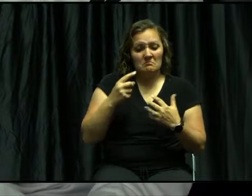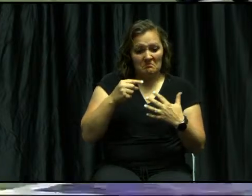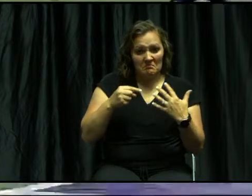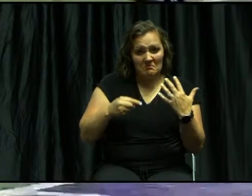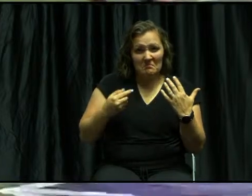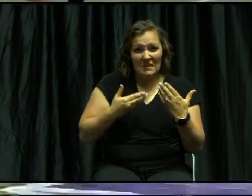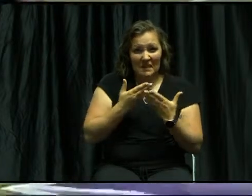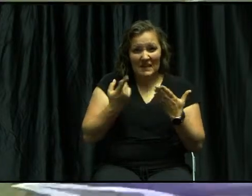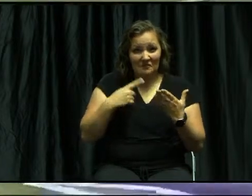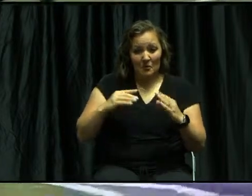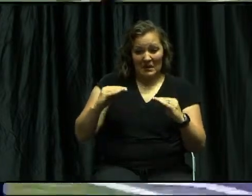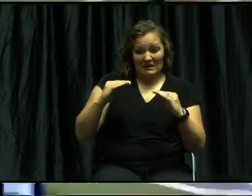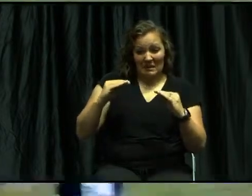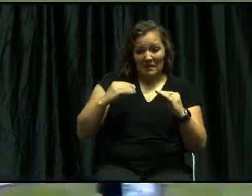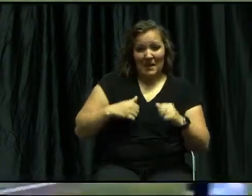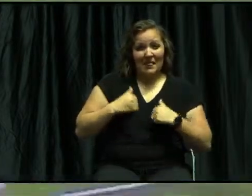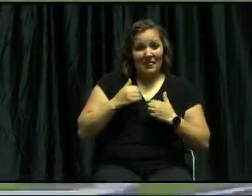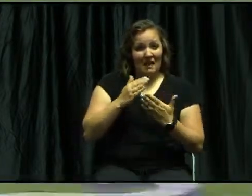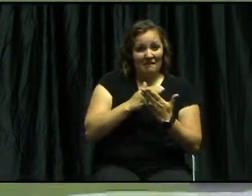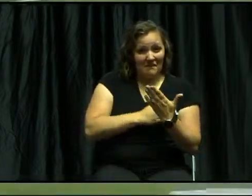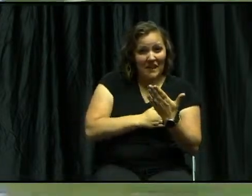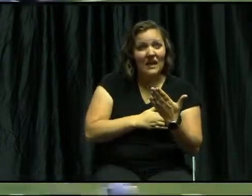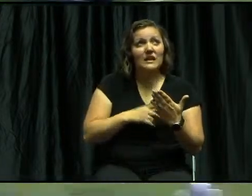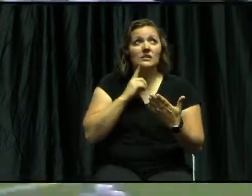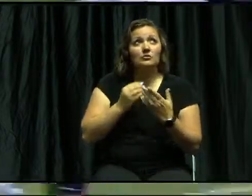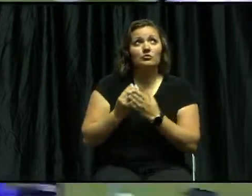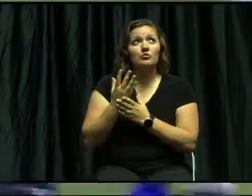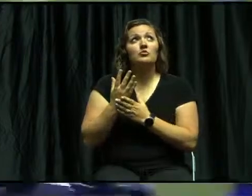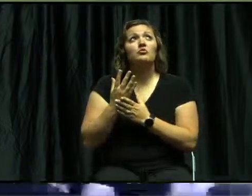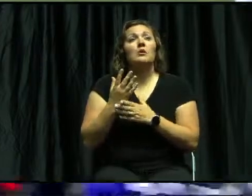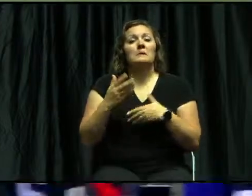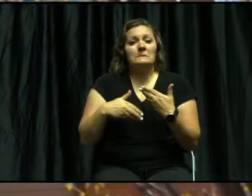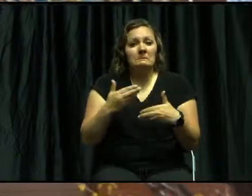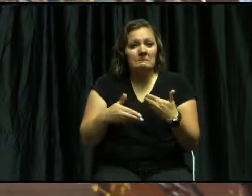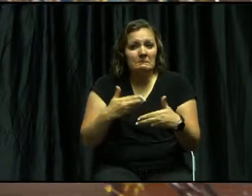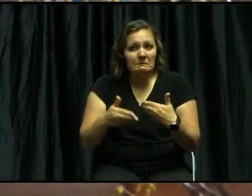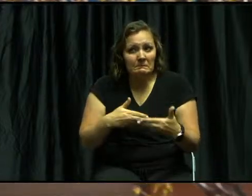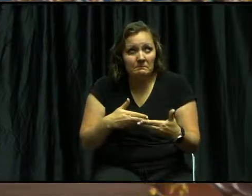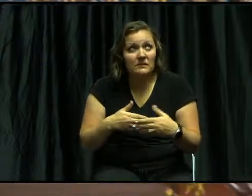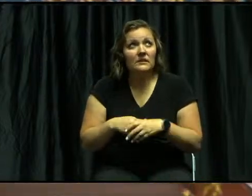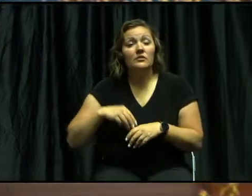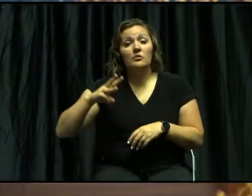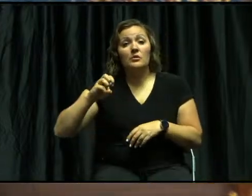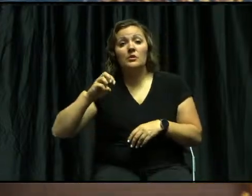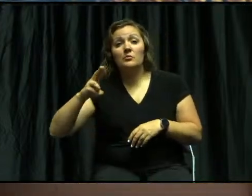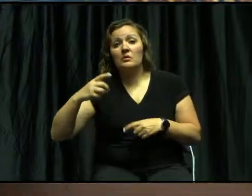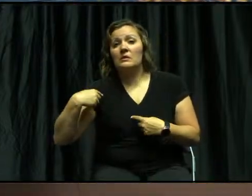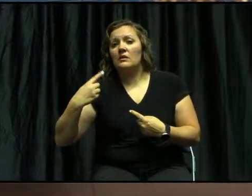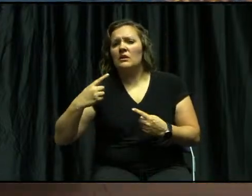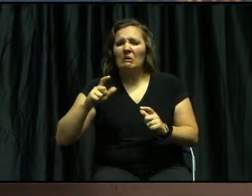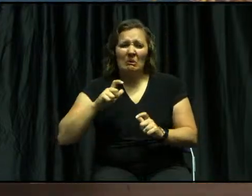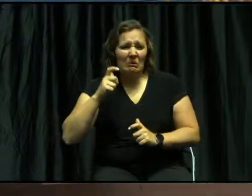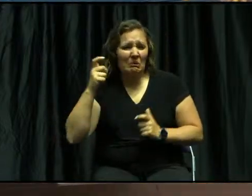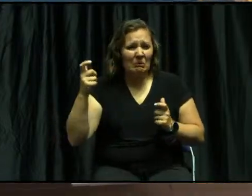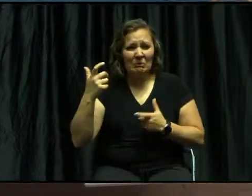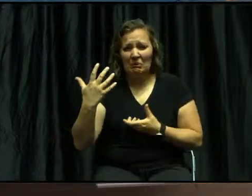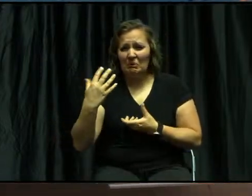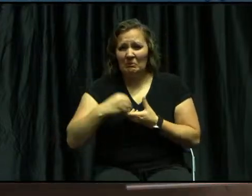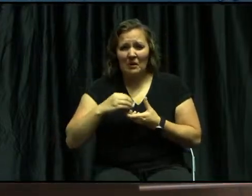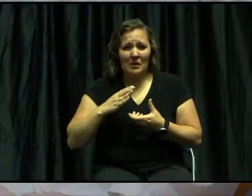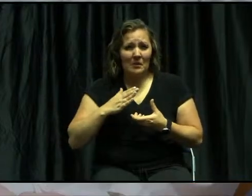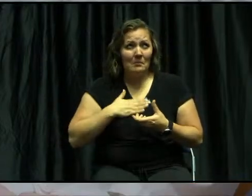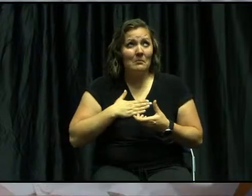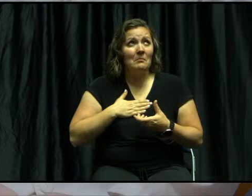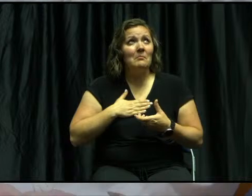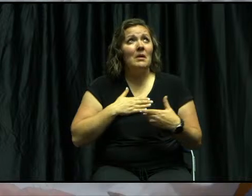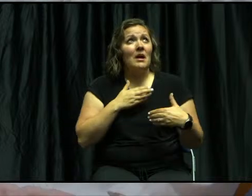taught me life lessons. It's taught me how to grow and mature into the young man I am. Weber State has been a huge part of my process to